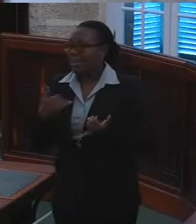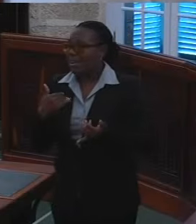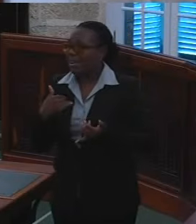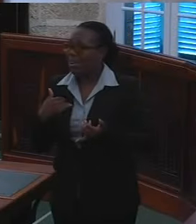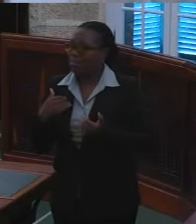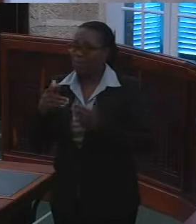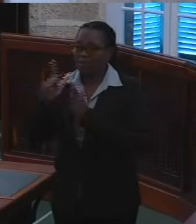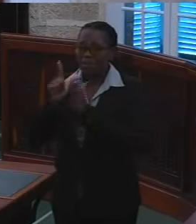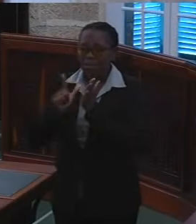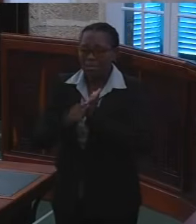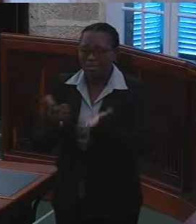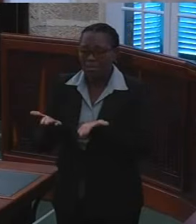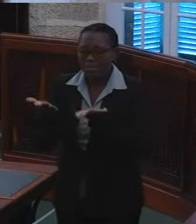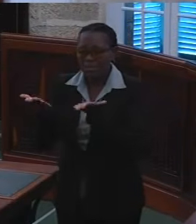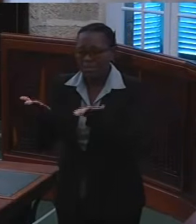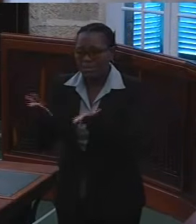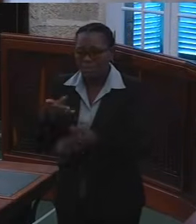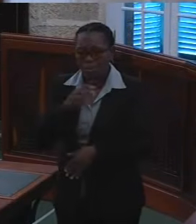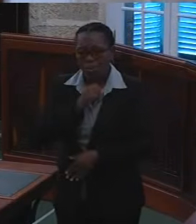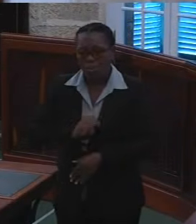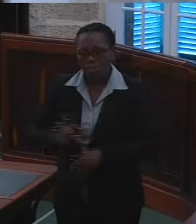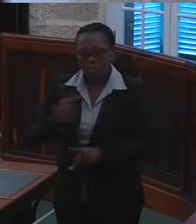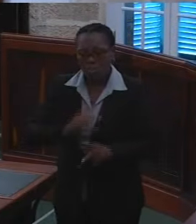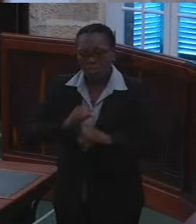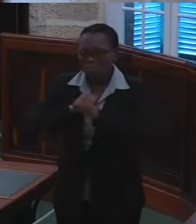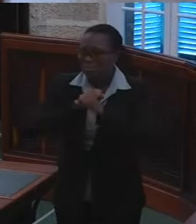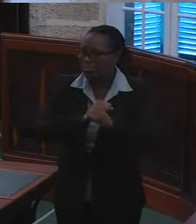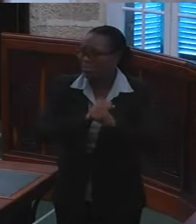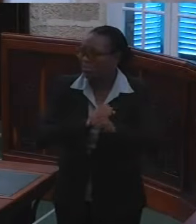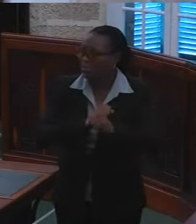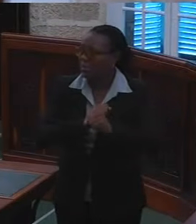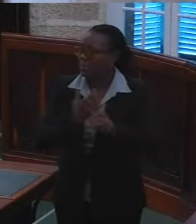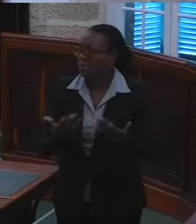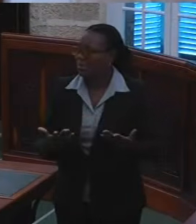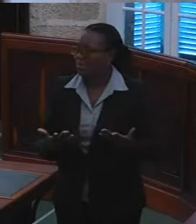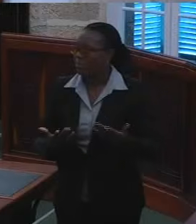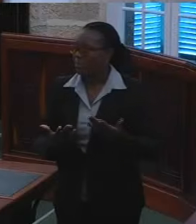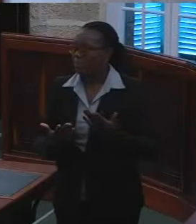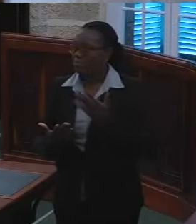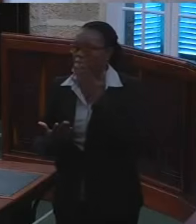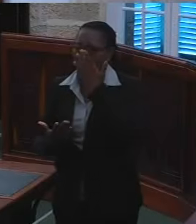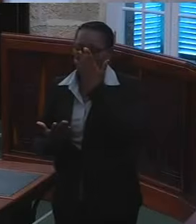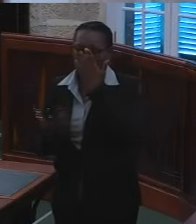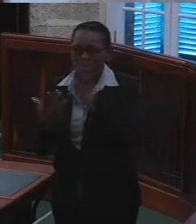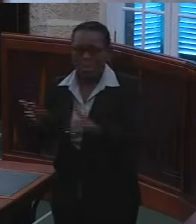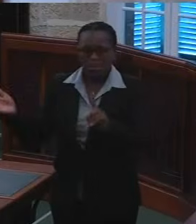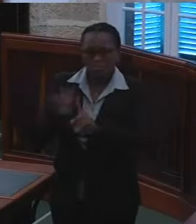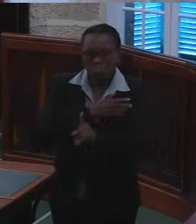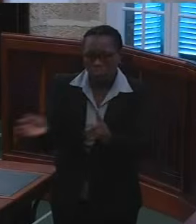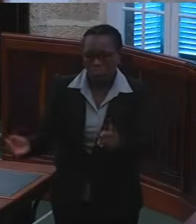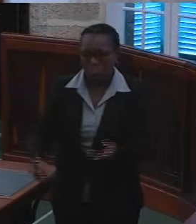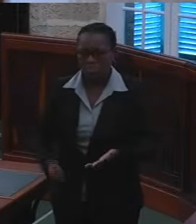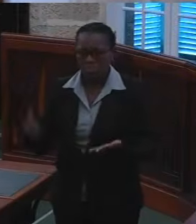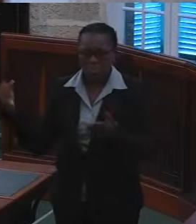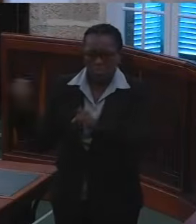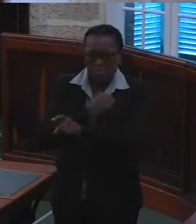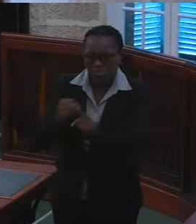legislation to protect our elderly from abuse. Now, abuse goes the whole spectrum.